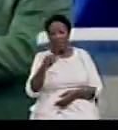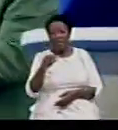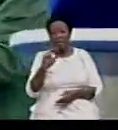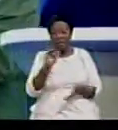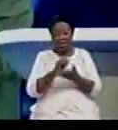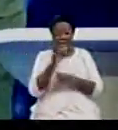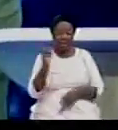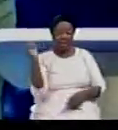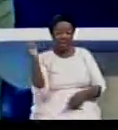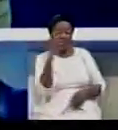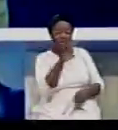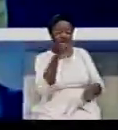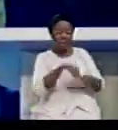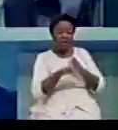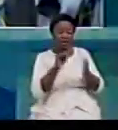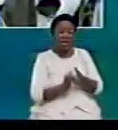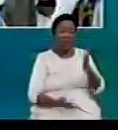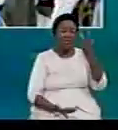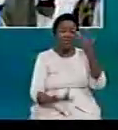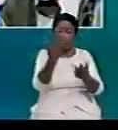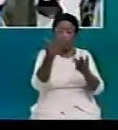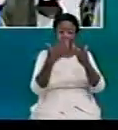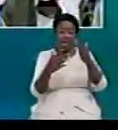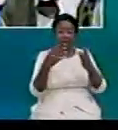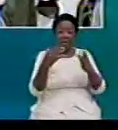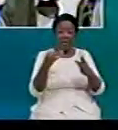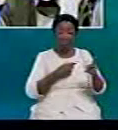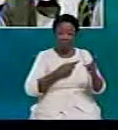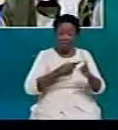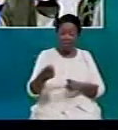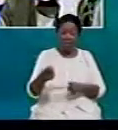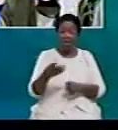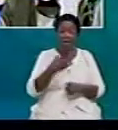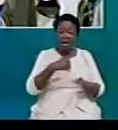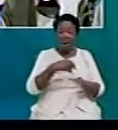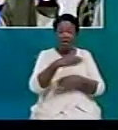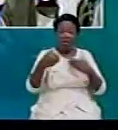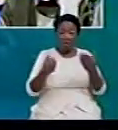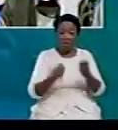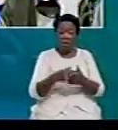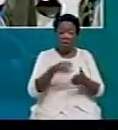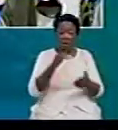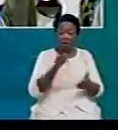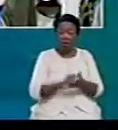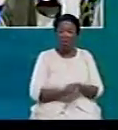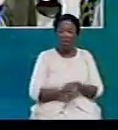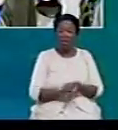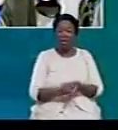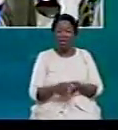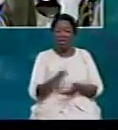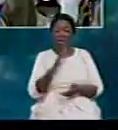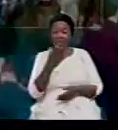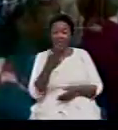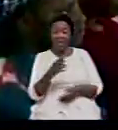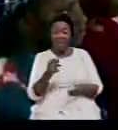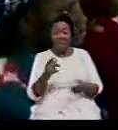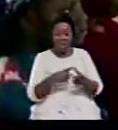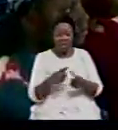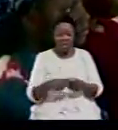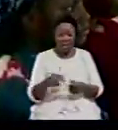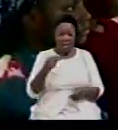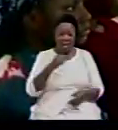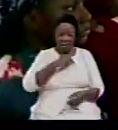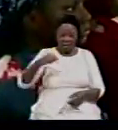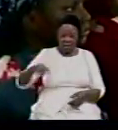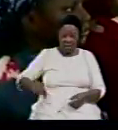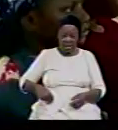thrown into that fire of affliction, and all the property of Nebuchadnezzar will burn out of